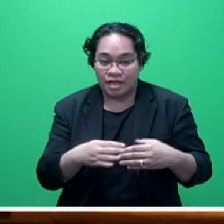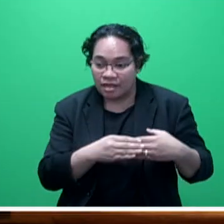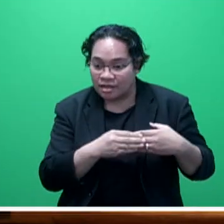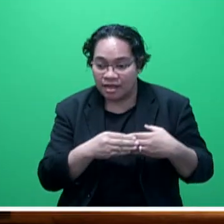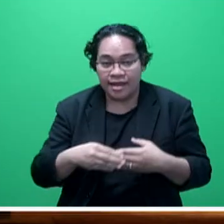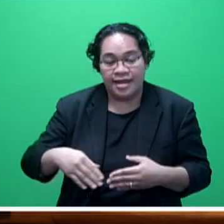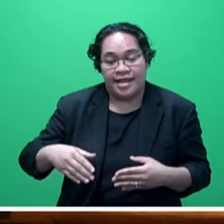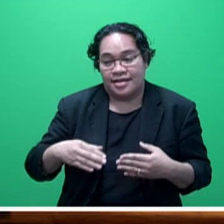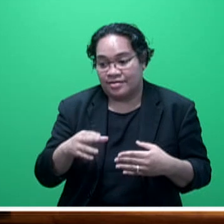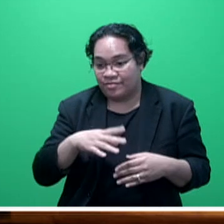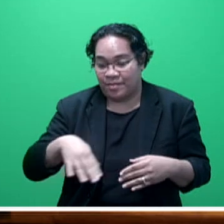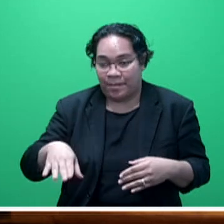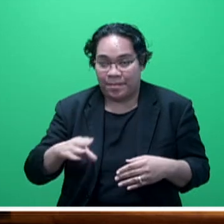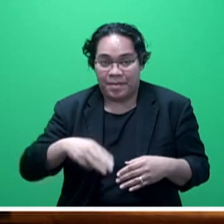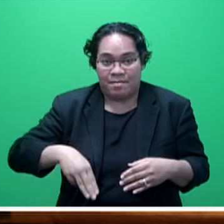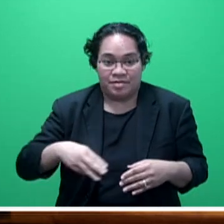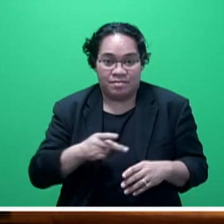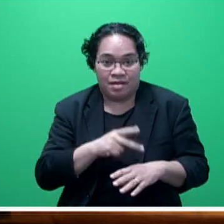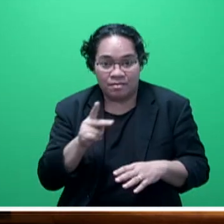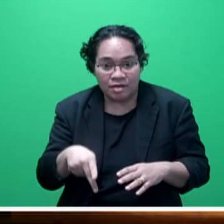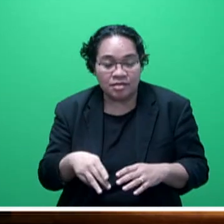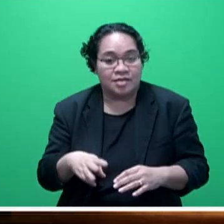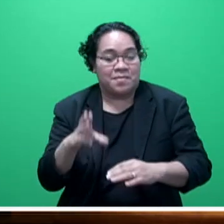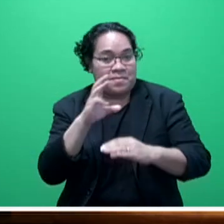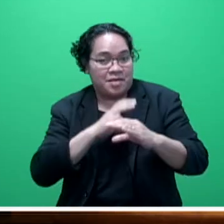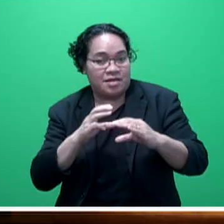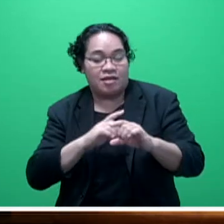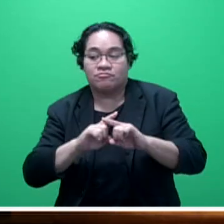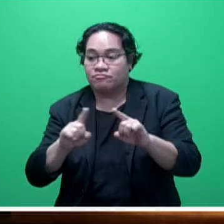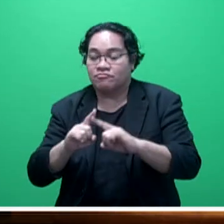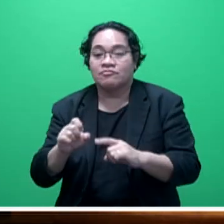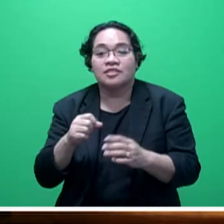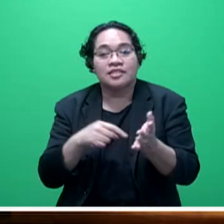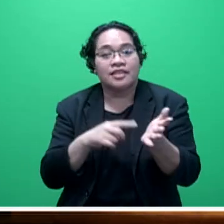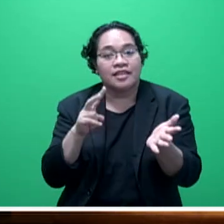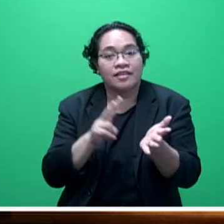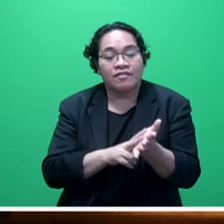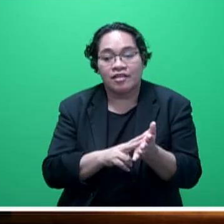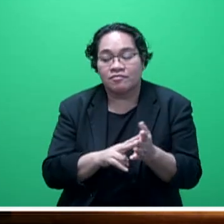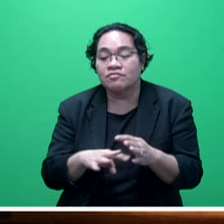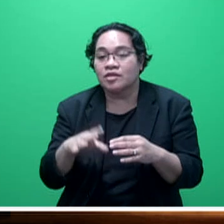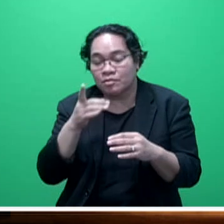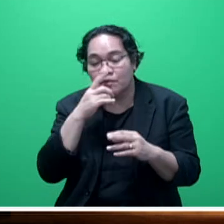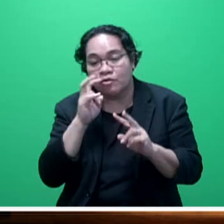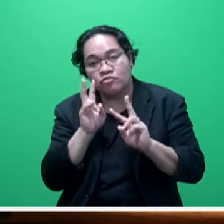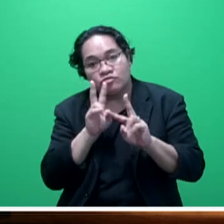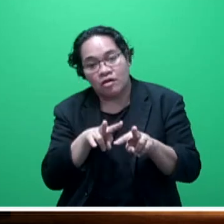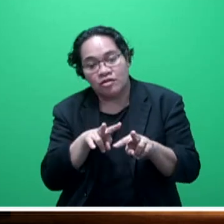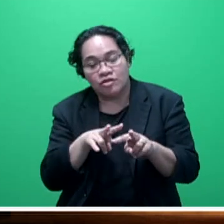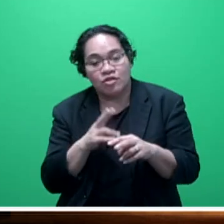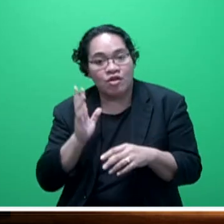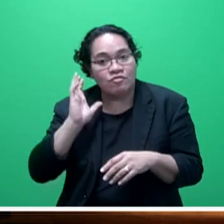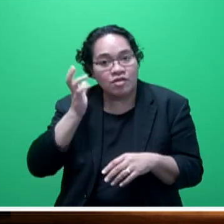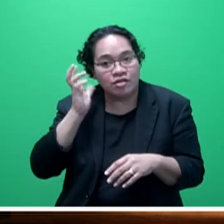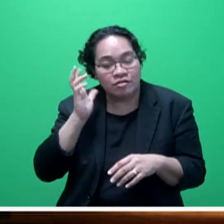Parliament, members of media fraternity, our TV audience, and those tuned in through radio channels,